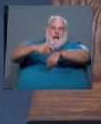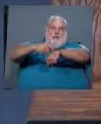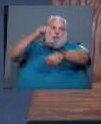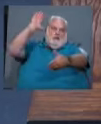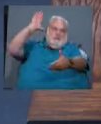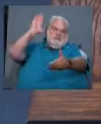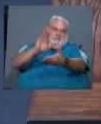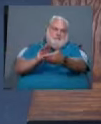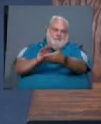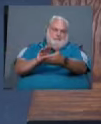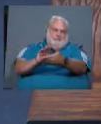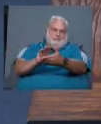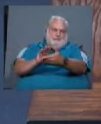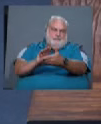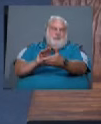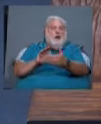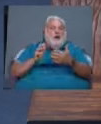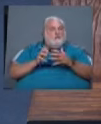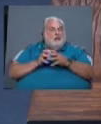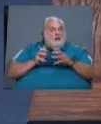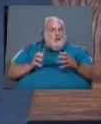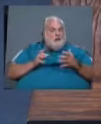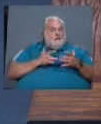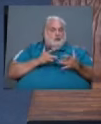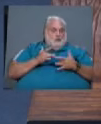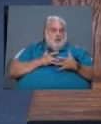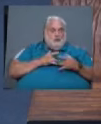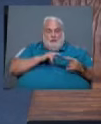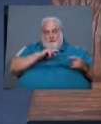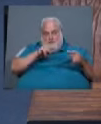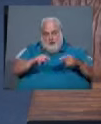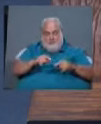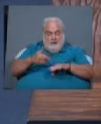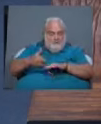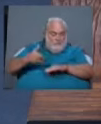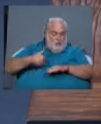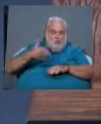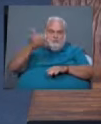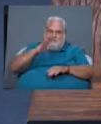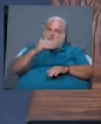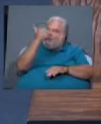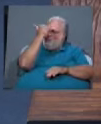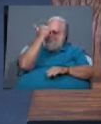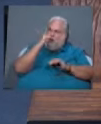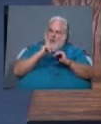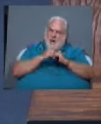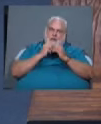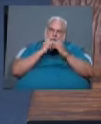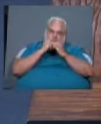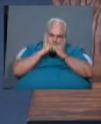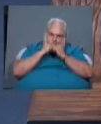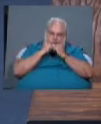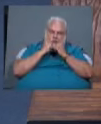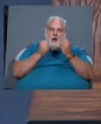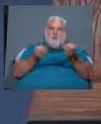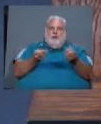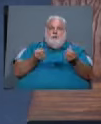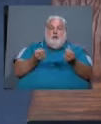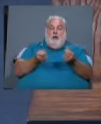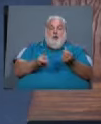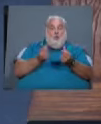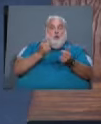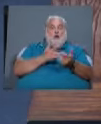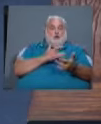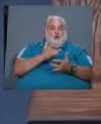now. We have a lot of concerns. We've been here before. You know how we feel about our property. And one concern that we